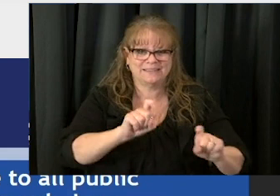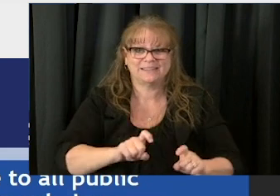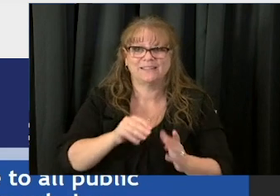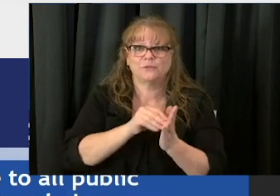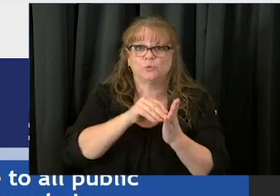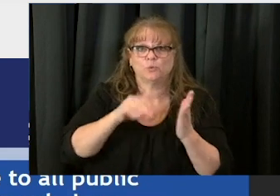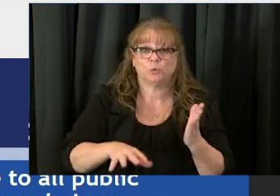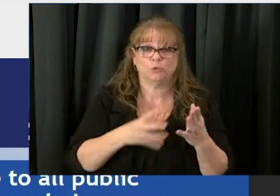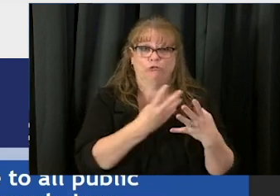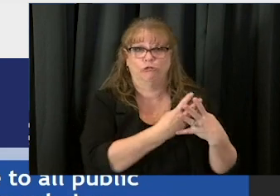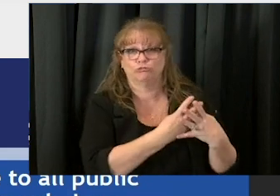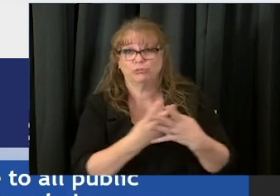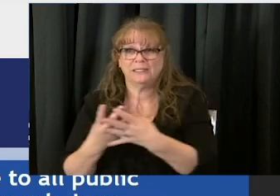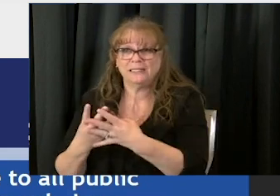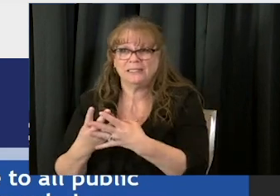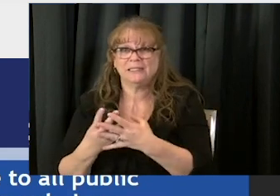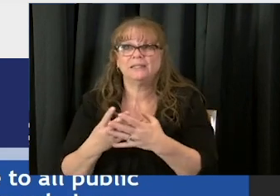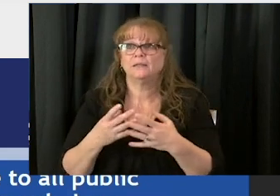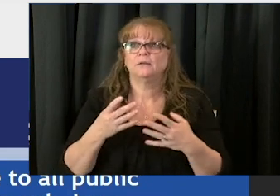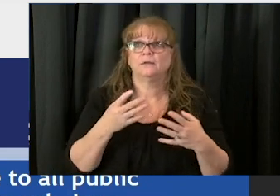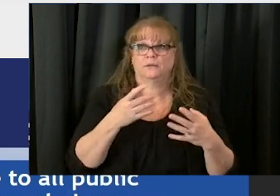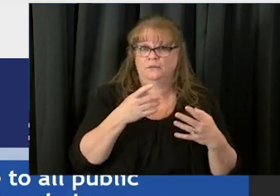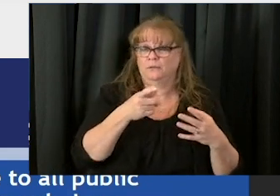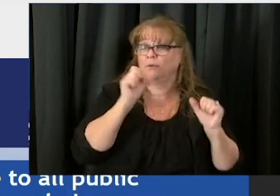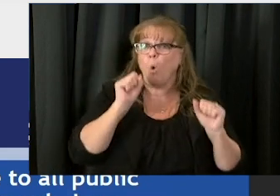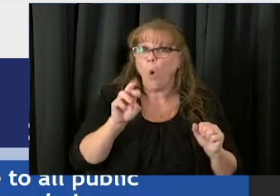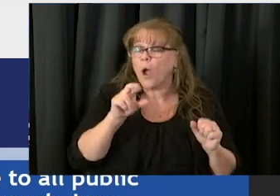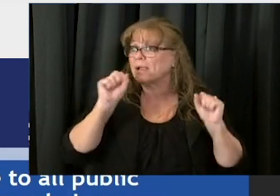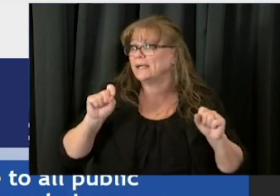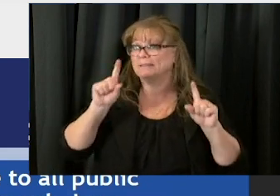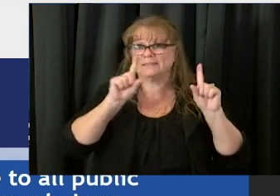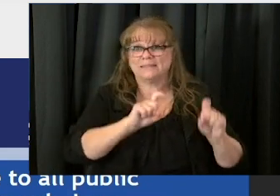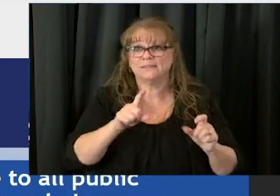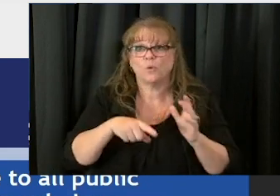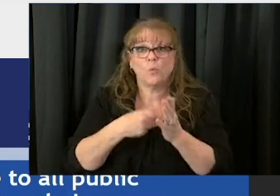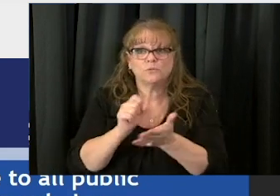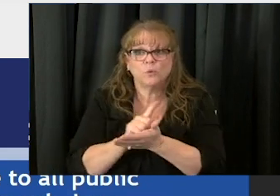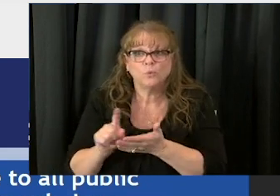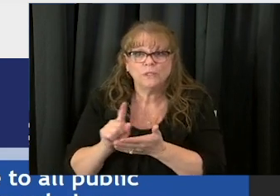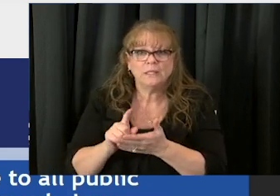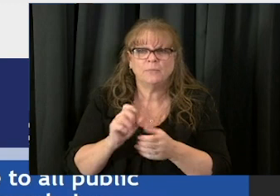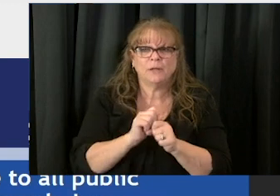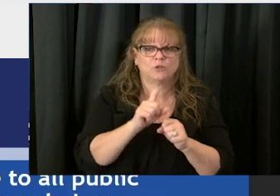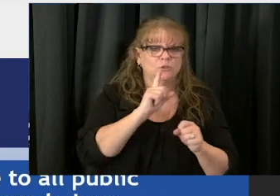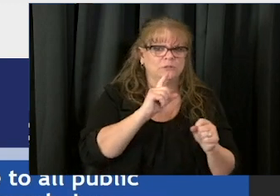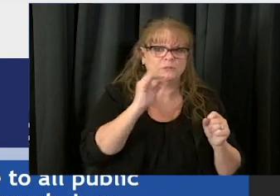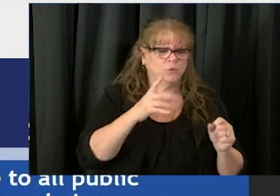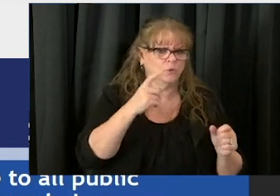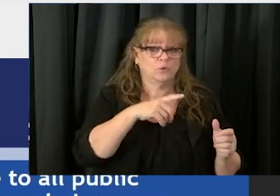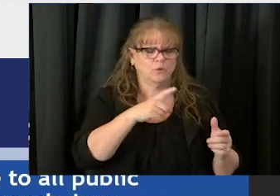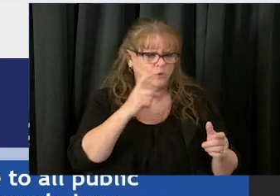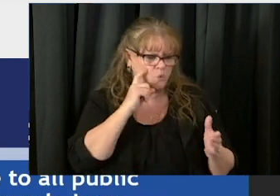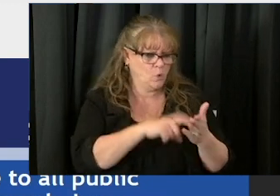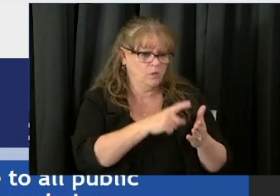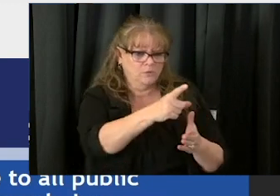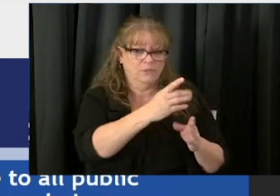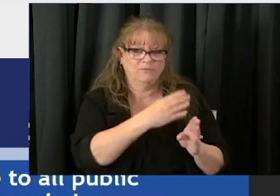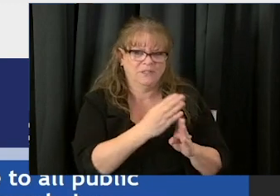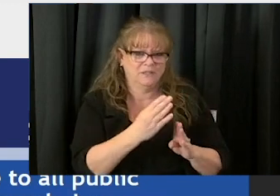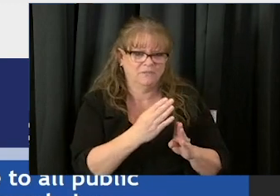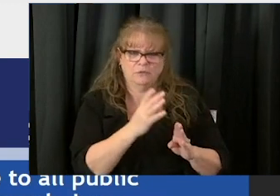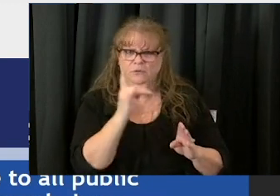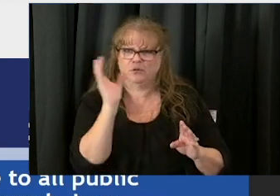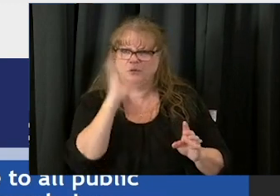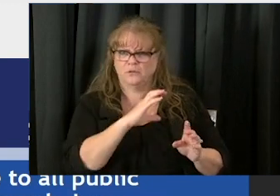who's symptomatic at school. It can be a comfort to rule out COVID and know that it's a common cold, or to start the quarantine earlier to